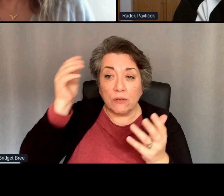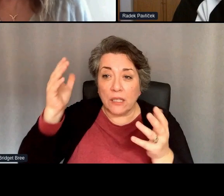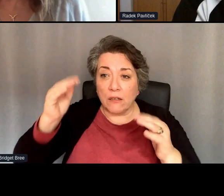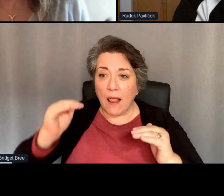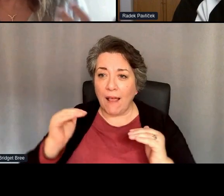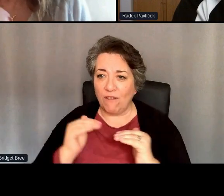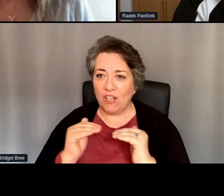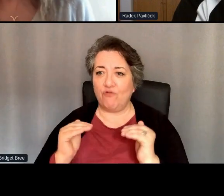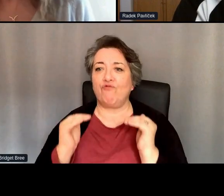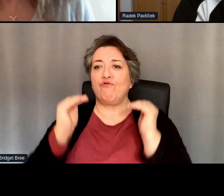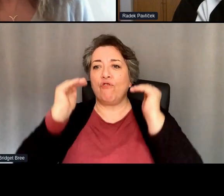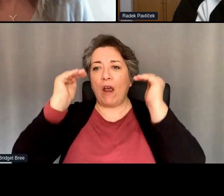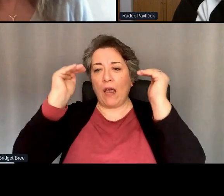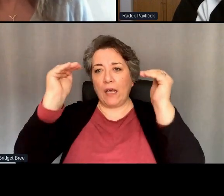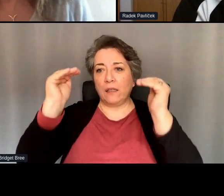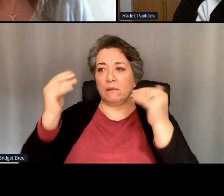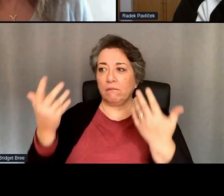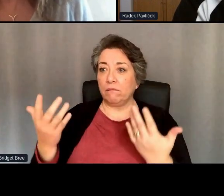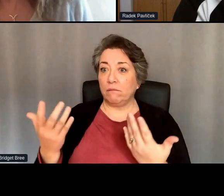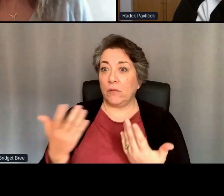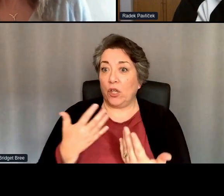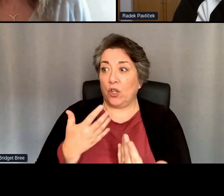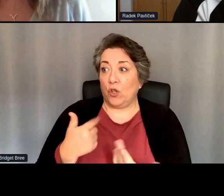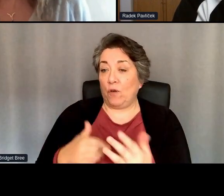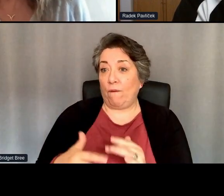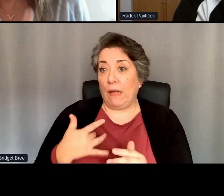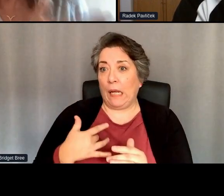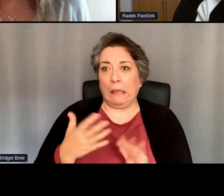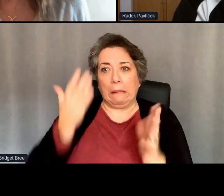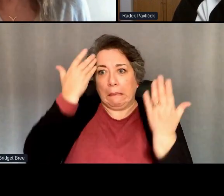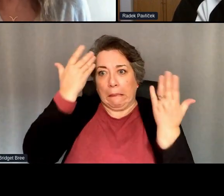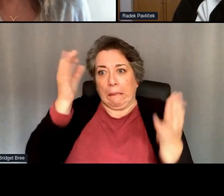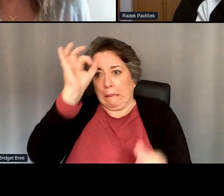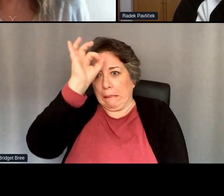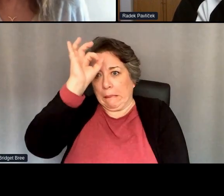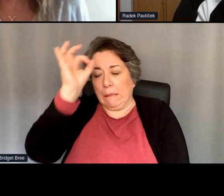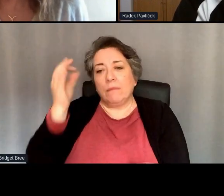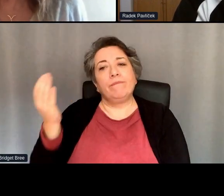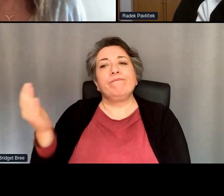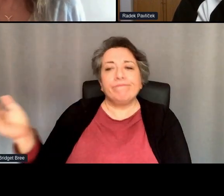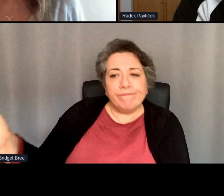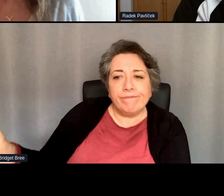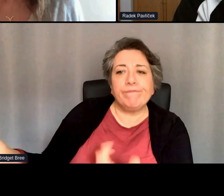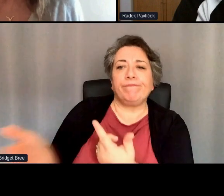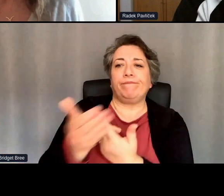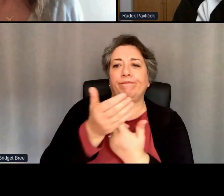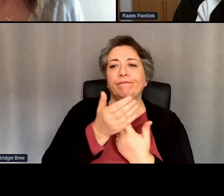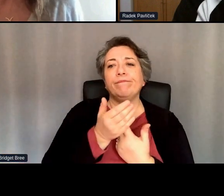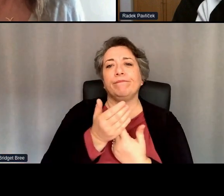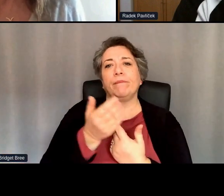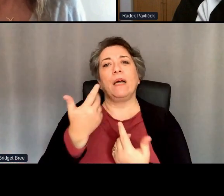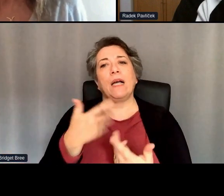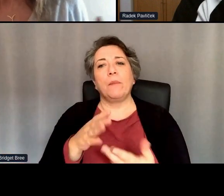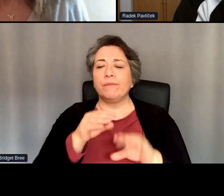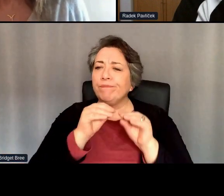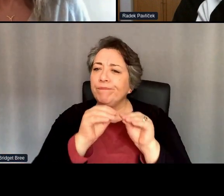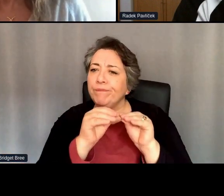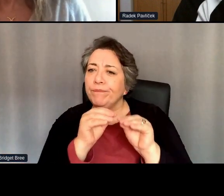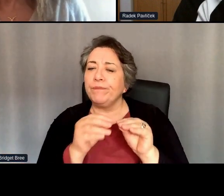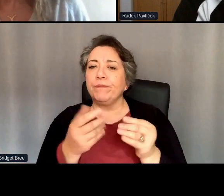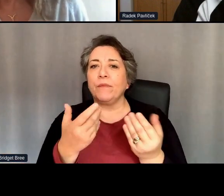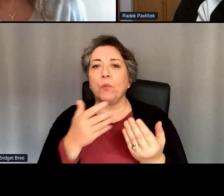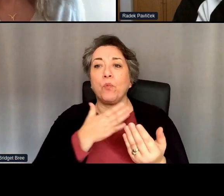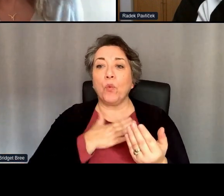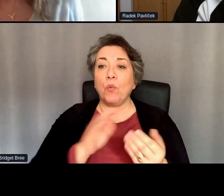of you and share our experiences so that we make sure that the next generation is also on board with accessibility. So I think that